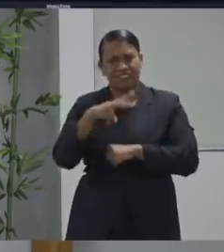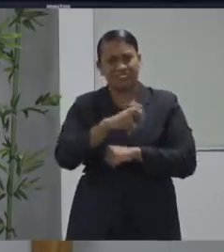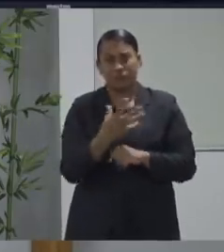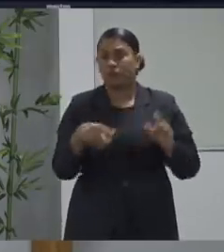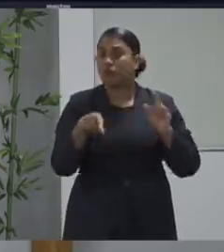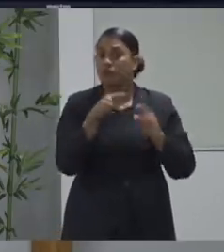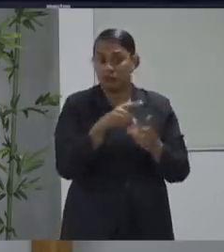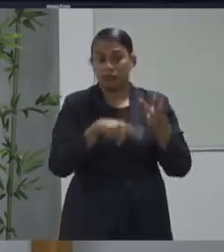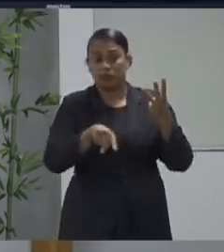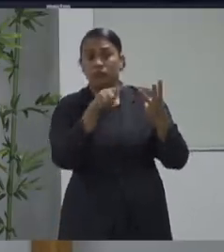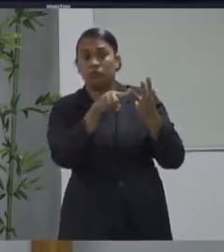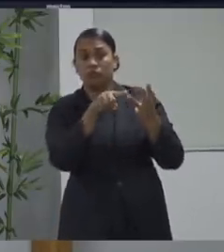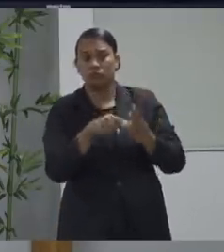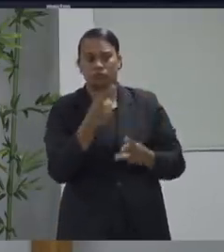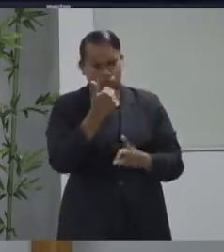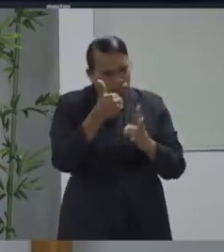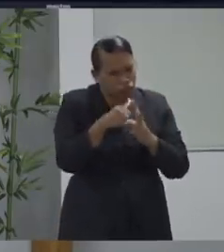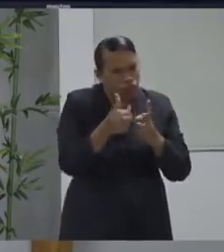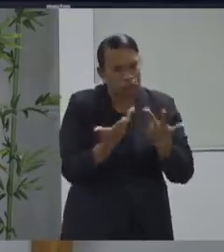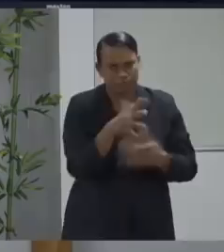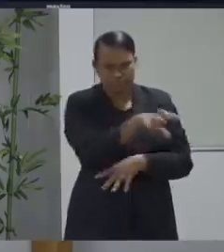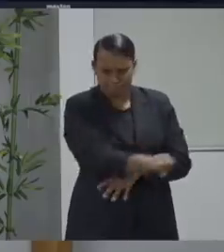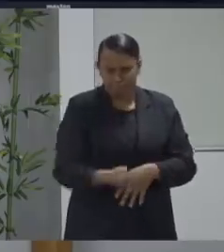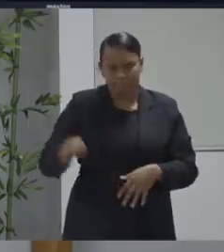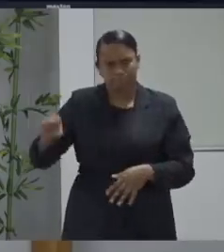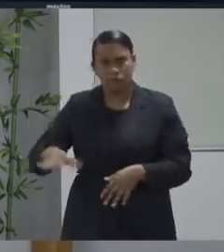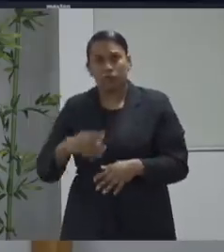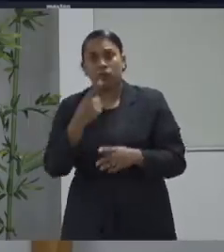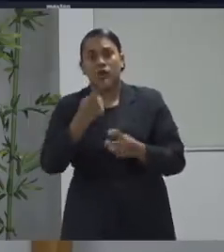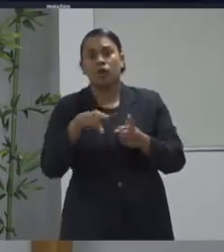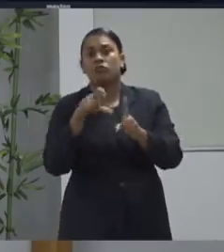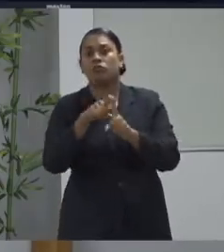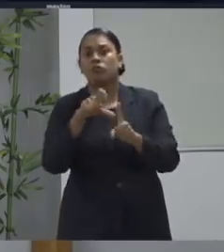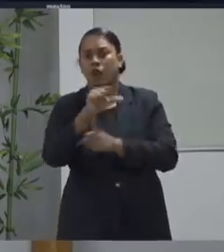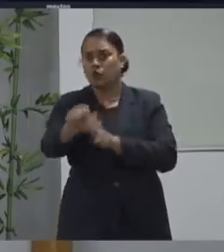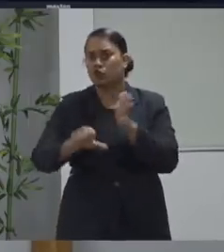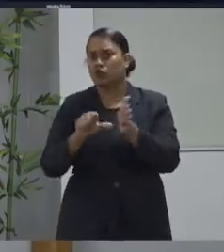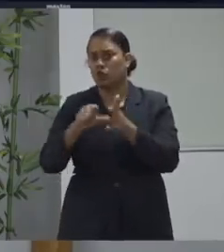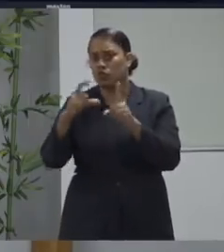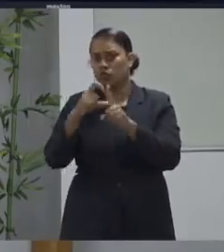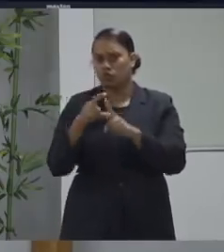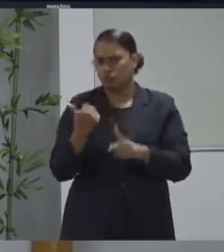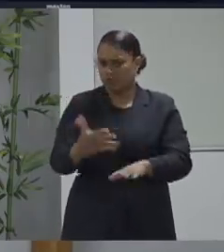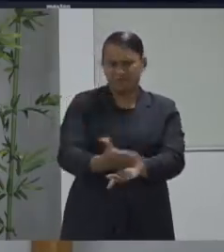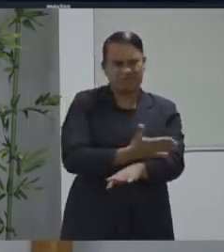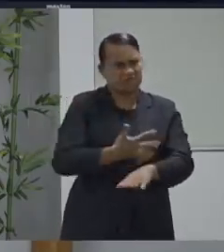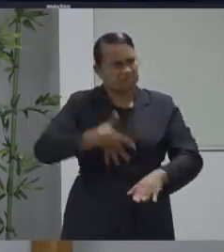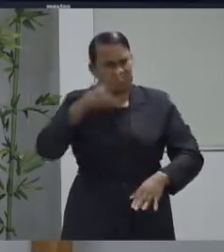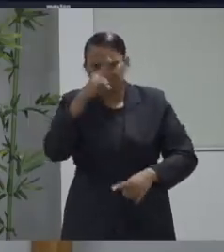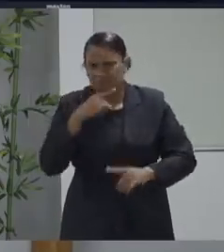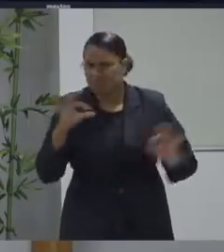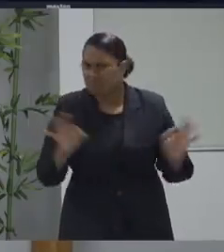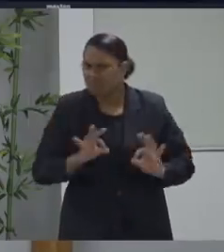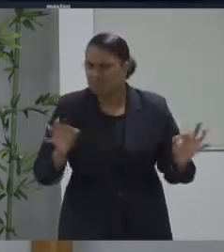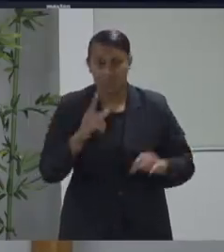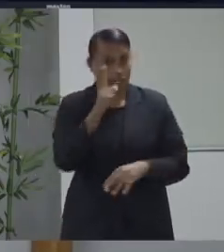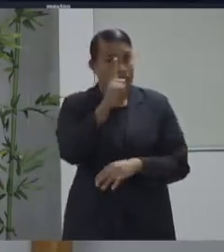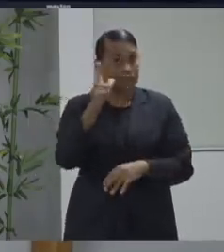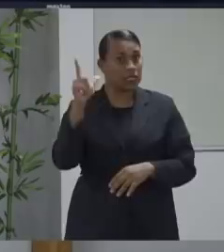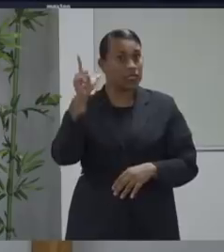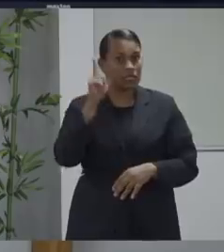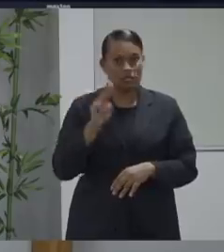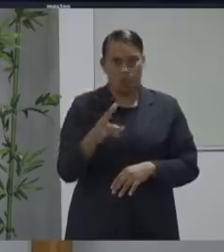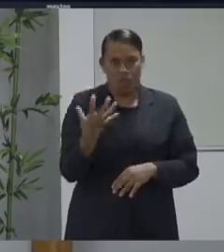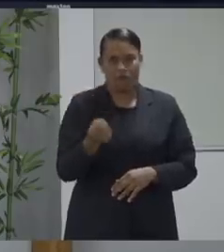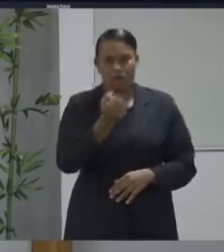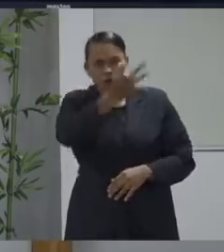the 11-year-old daughter into isolation before she had developed symptoms. Yesterday, she came down with a